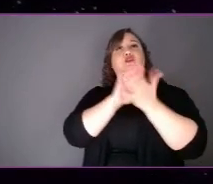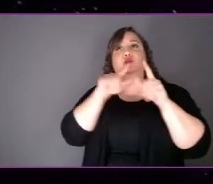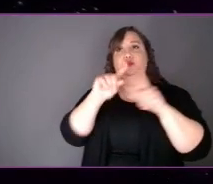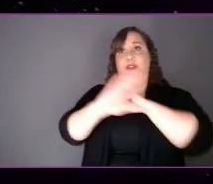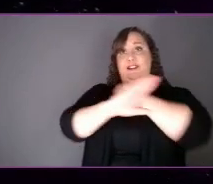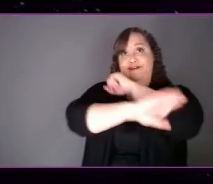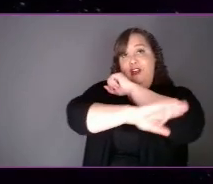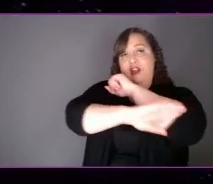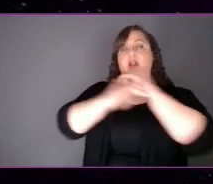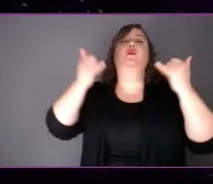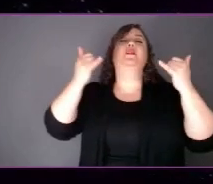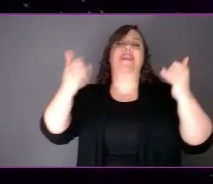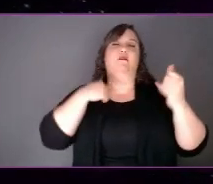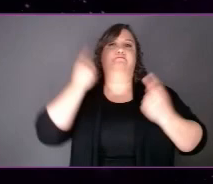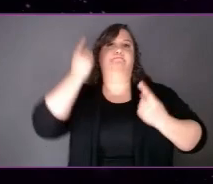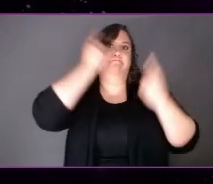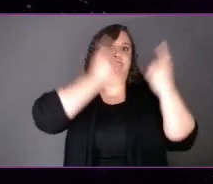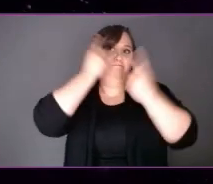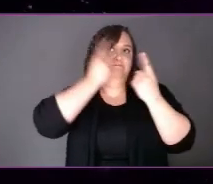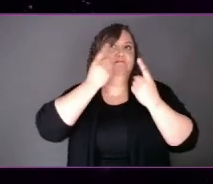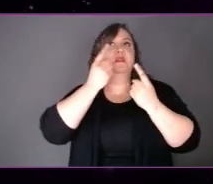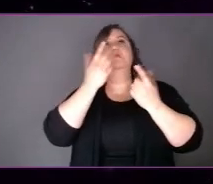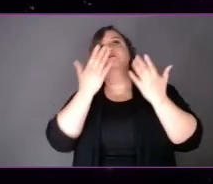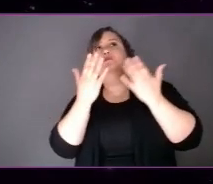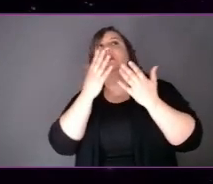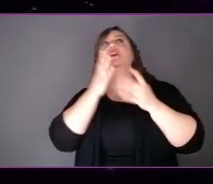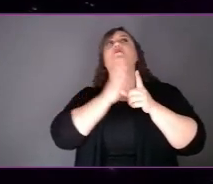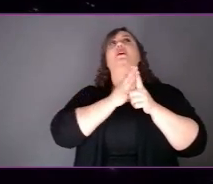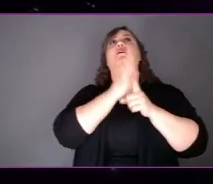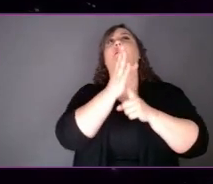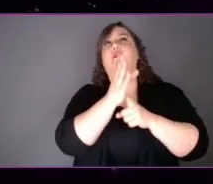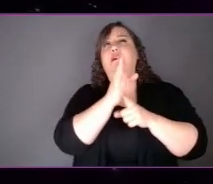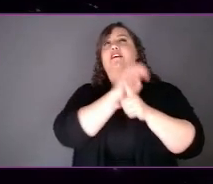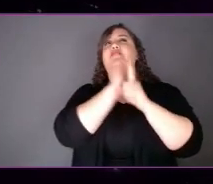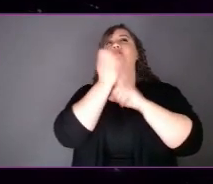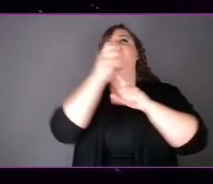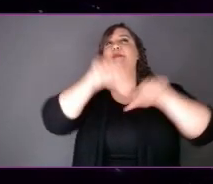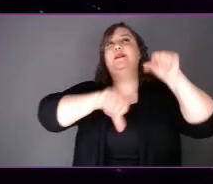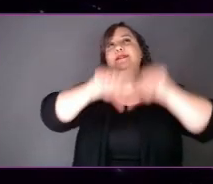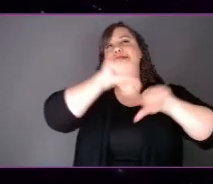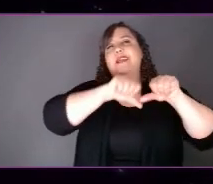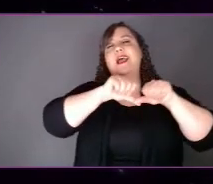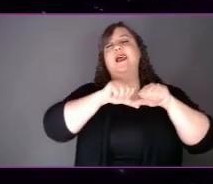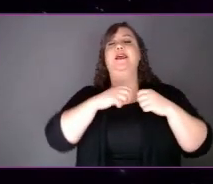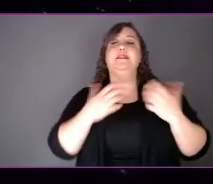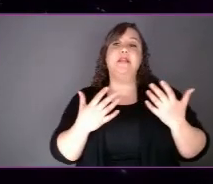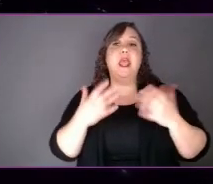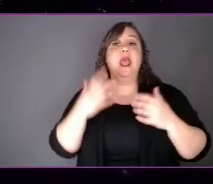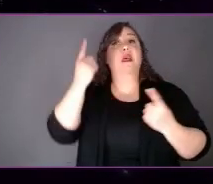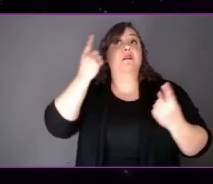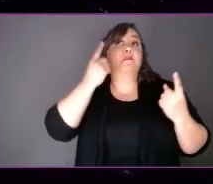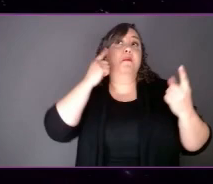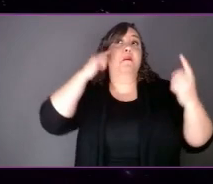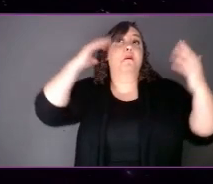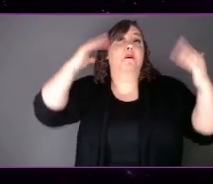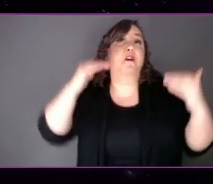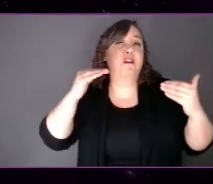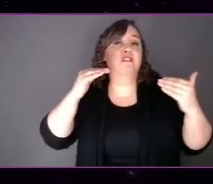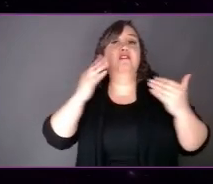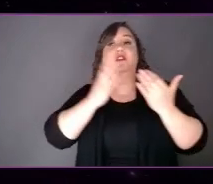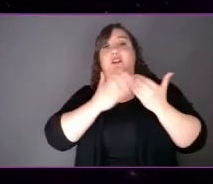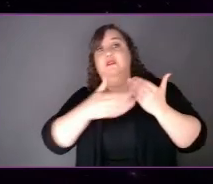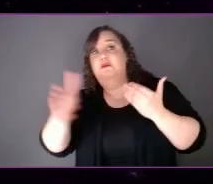considering going into even the environmental sciences as well throughout, and hopefully throughout the rest of my career even